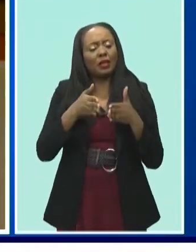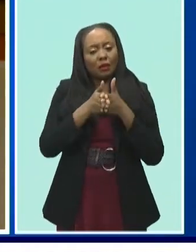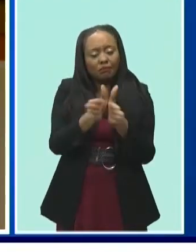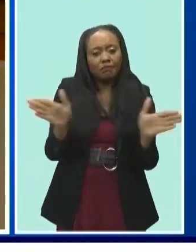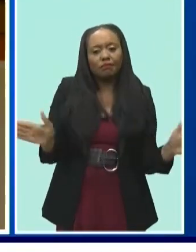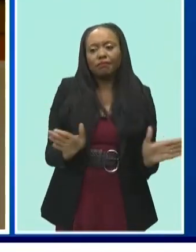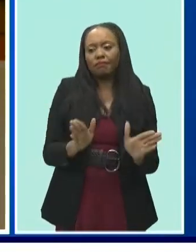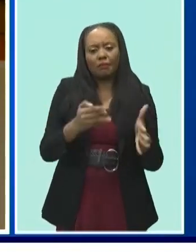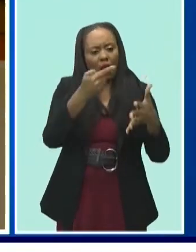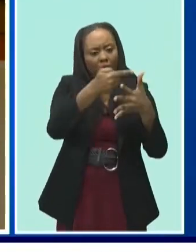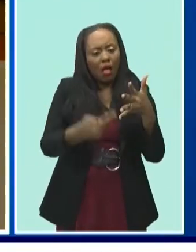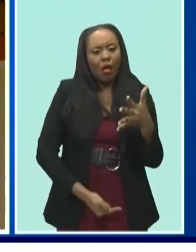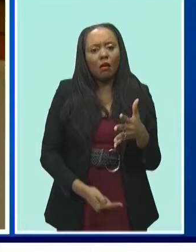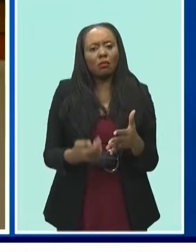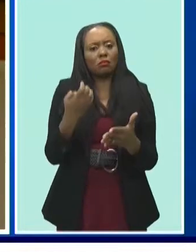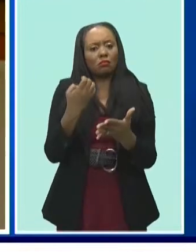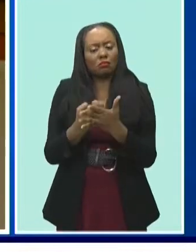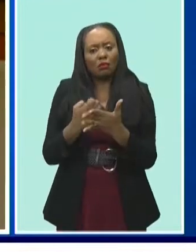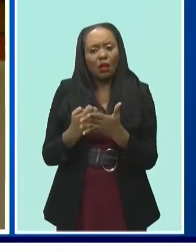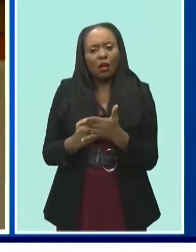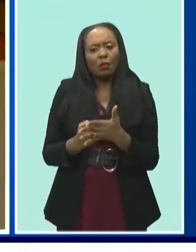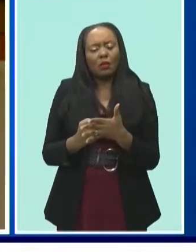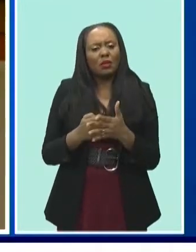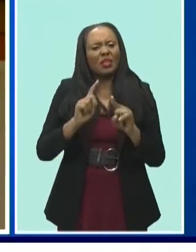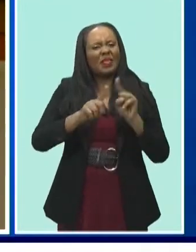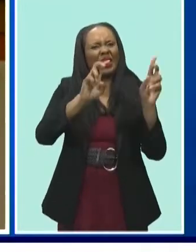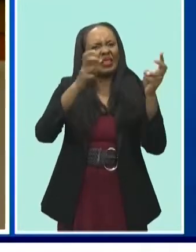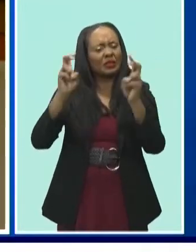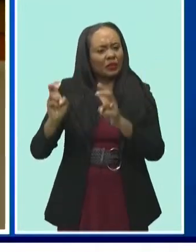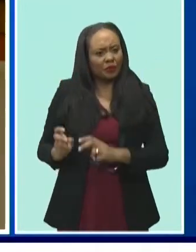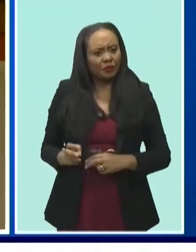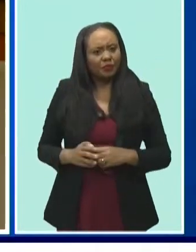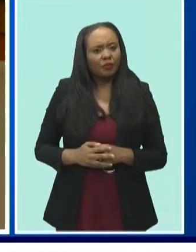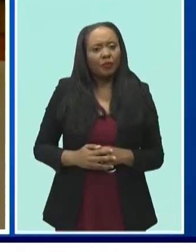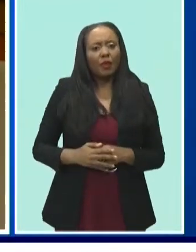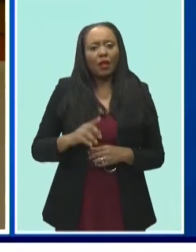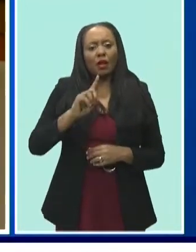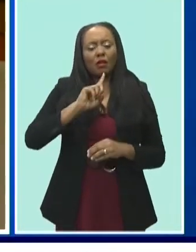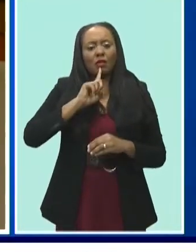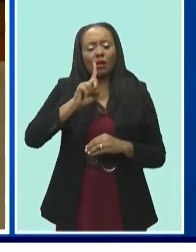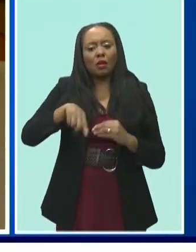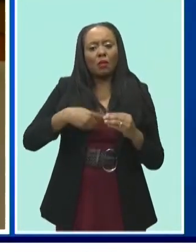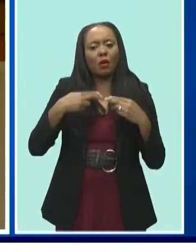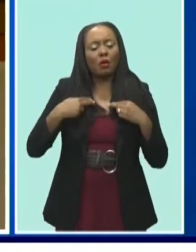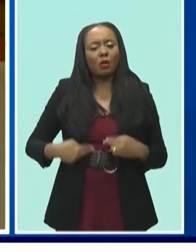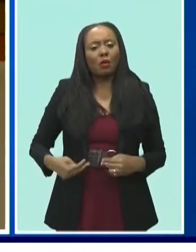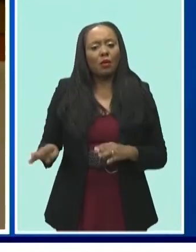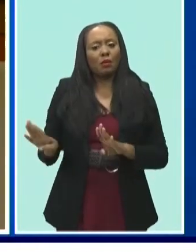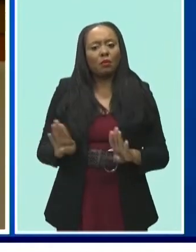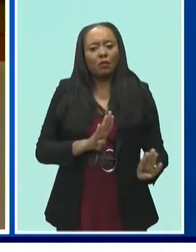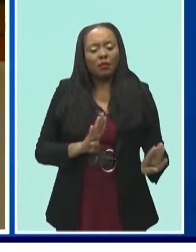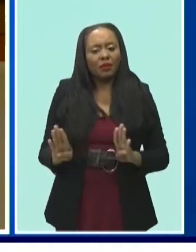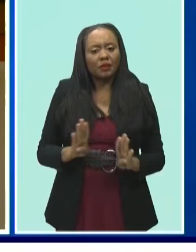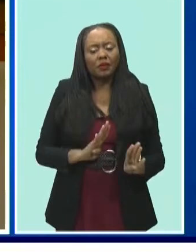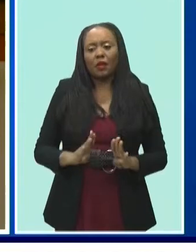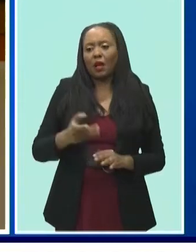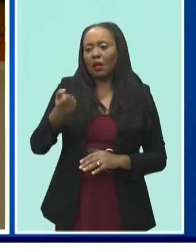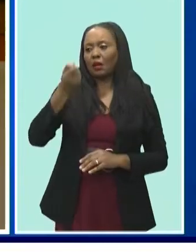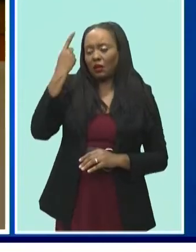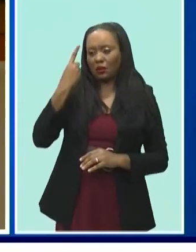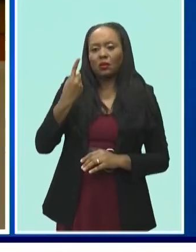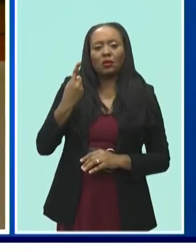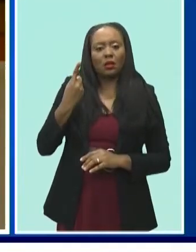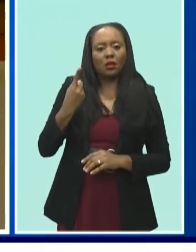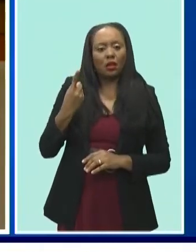that economics focuses on to make sure that people know that it's really about human behavior and really trying to understand incentives, and